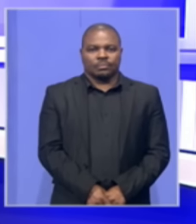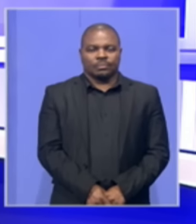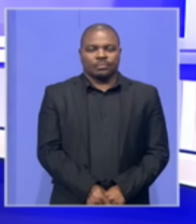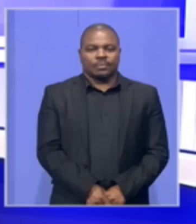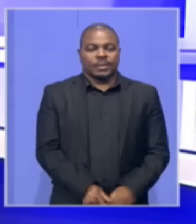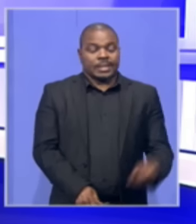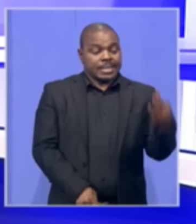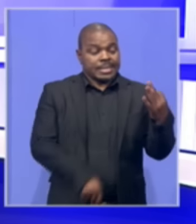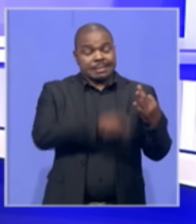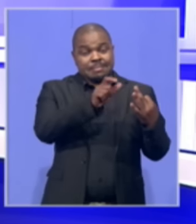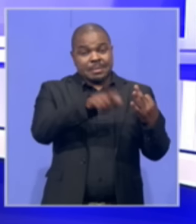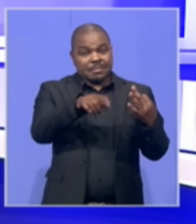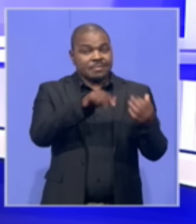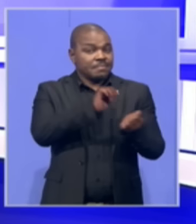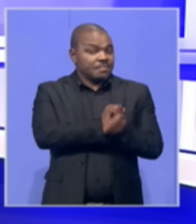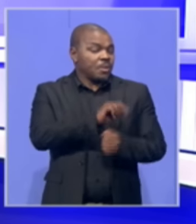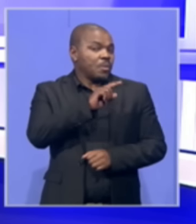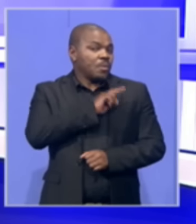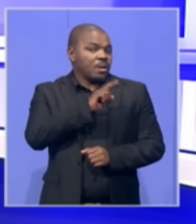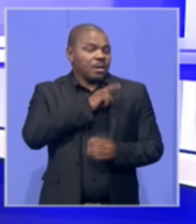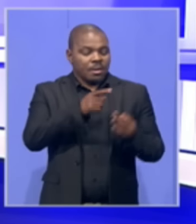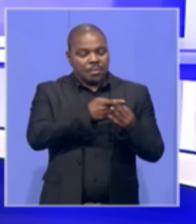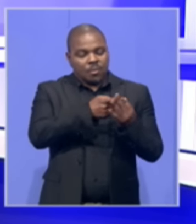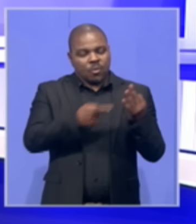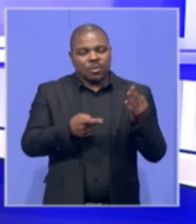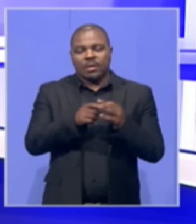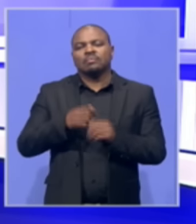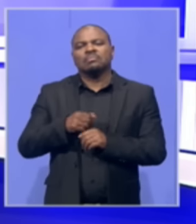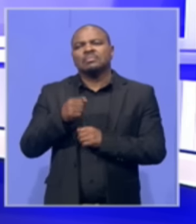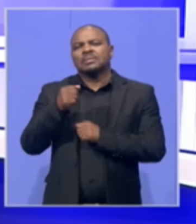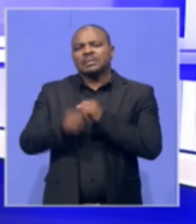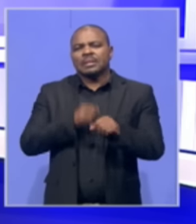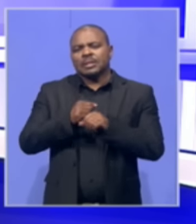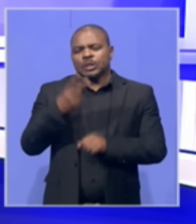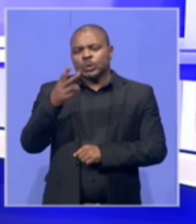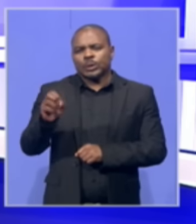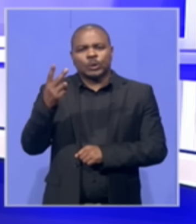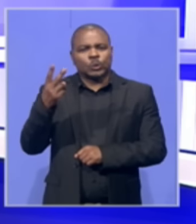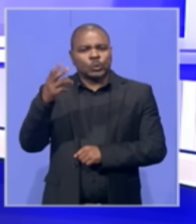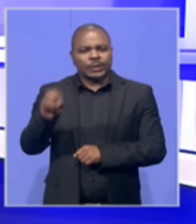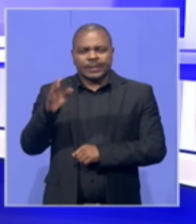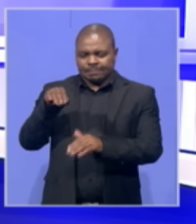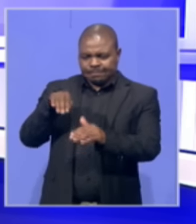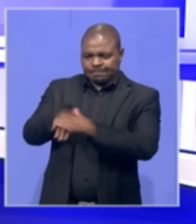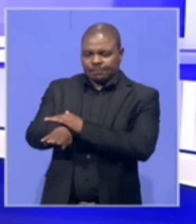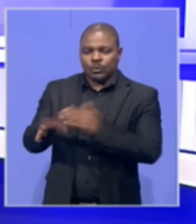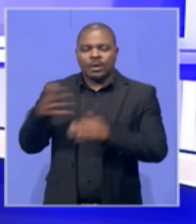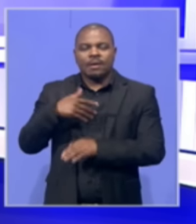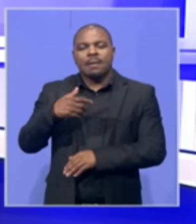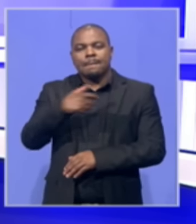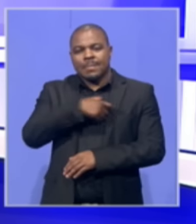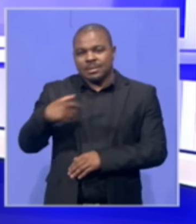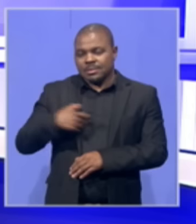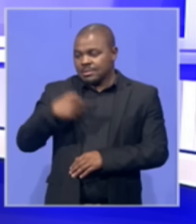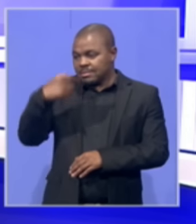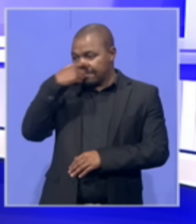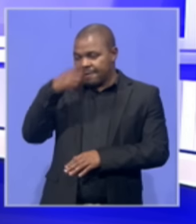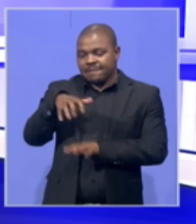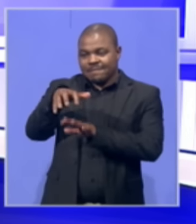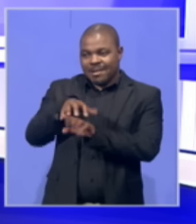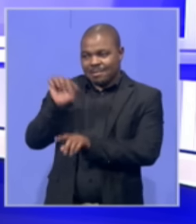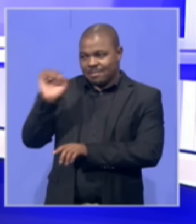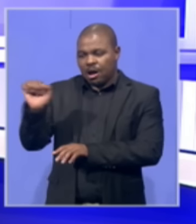Tseko kgatlhanong le balatofadiwa ba le bararo ba kgetse ya tlhakole wa 2020 kwa polaseng ya moporesidente Cyril